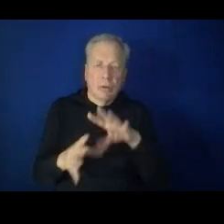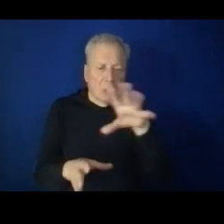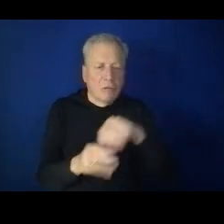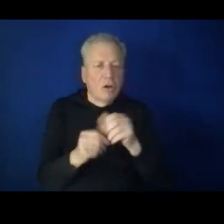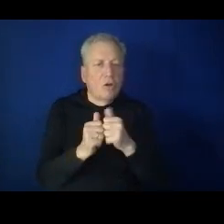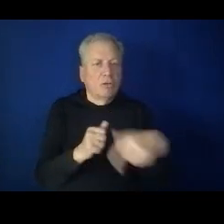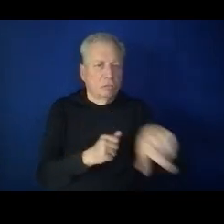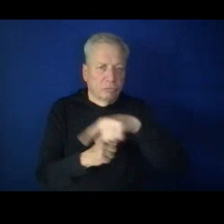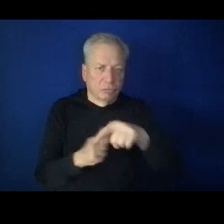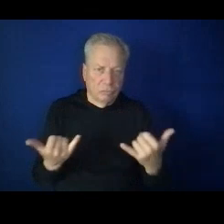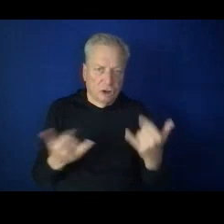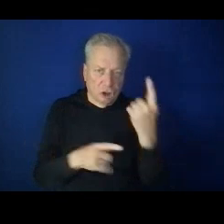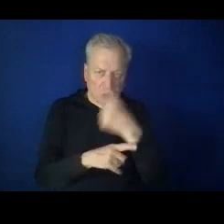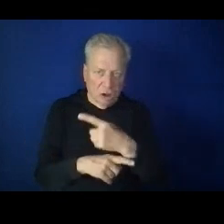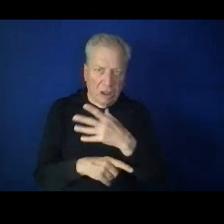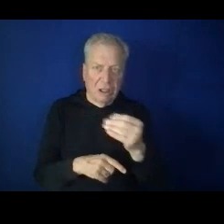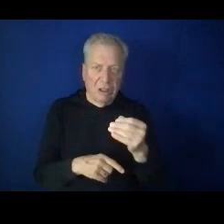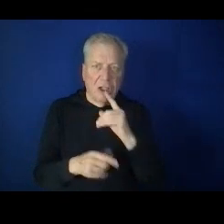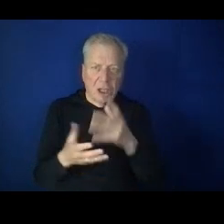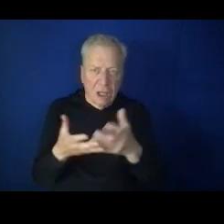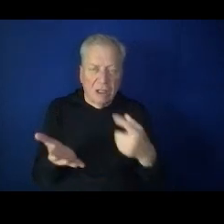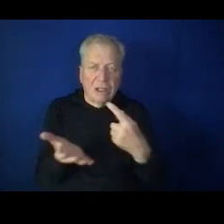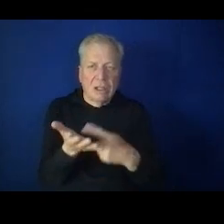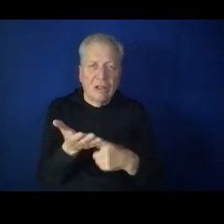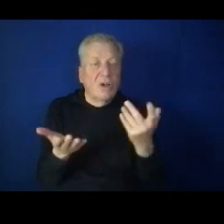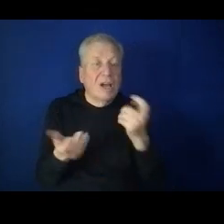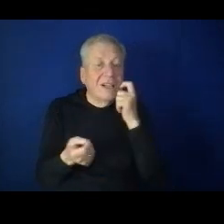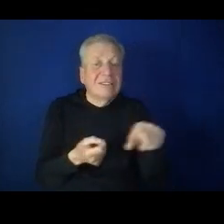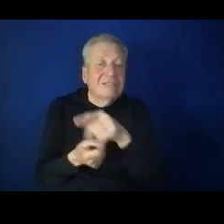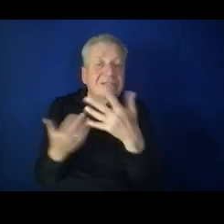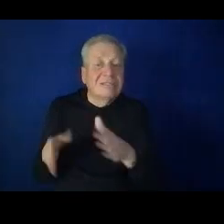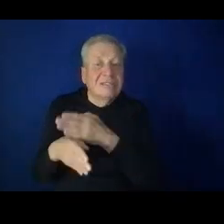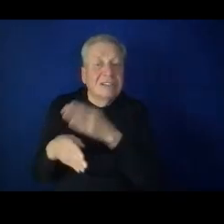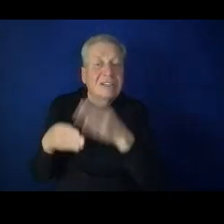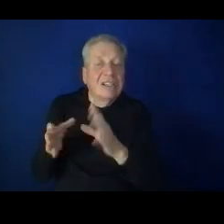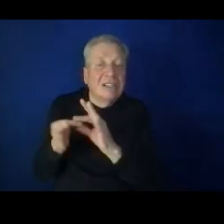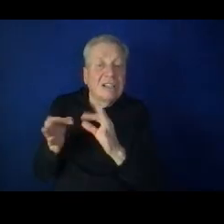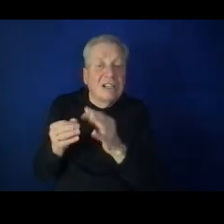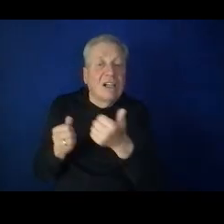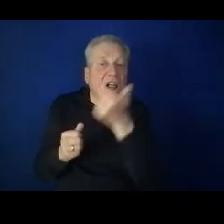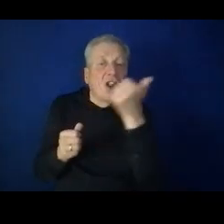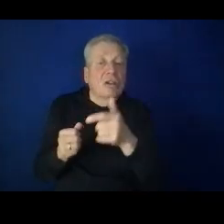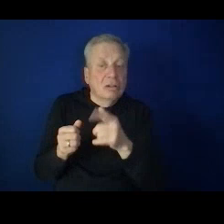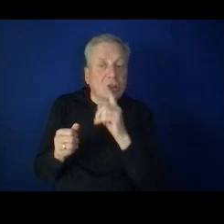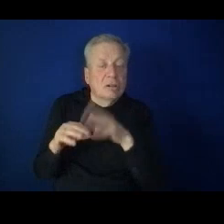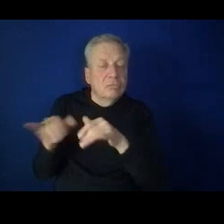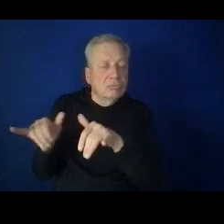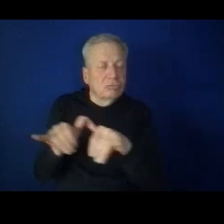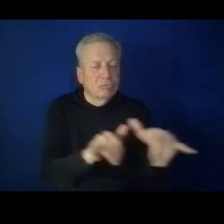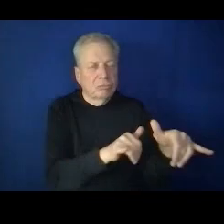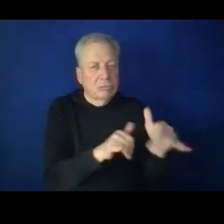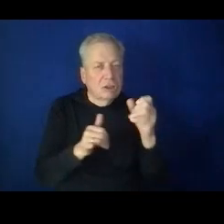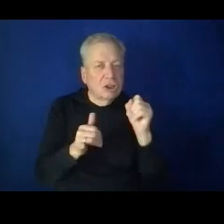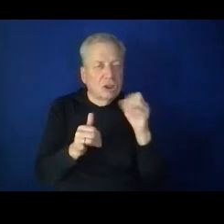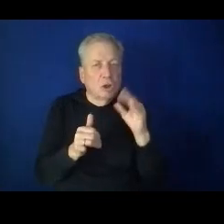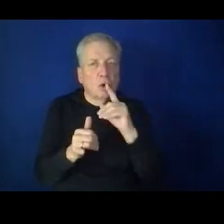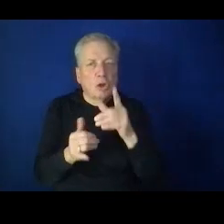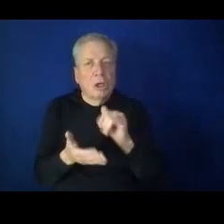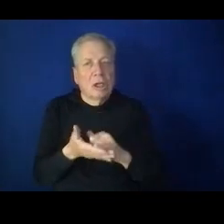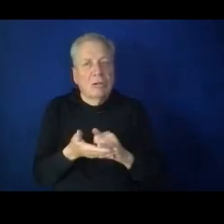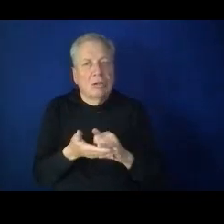everybody, echoing a lot of what's been said from Mike Trell and others, our concessions folks, just the collaborative effort that